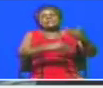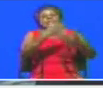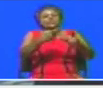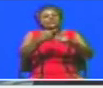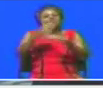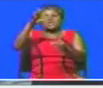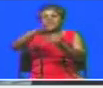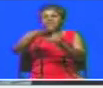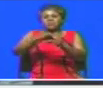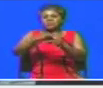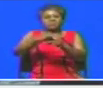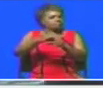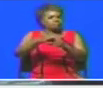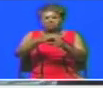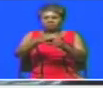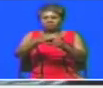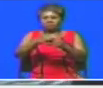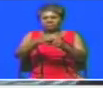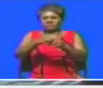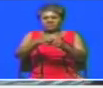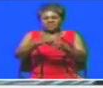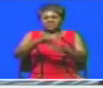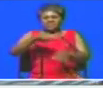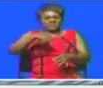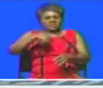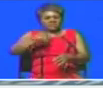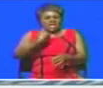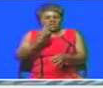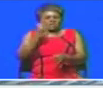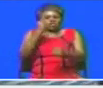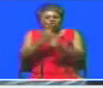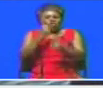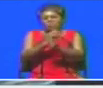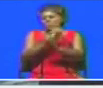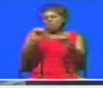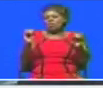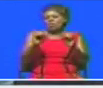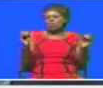election. And it is not part of our responsibility